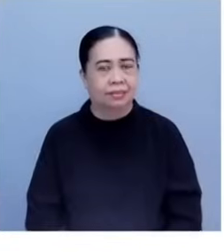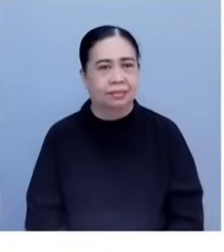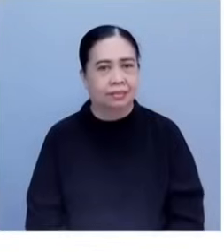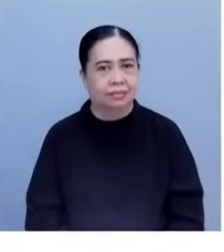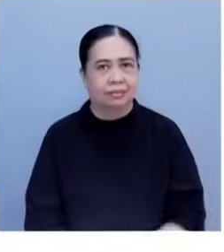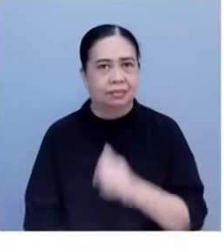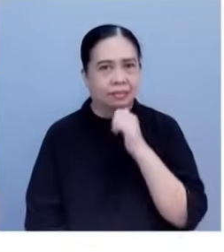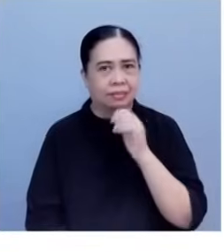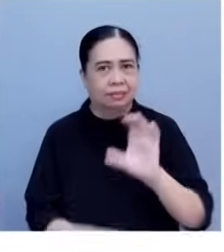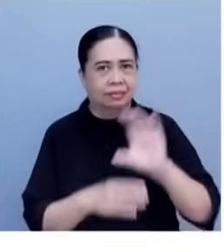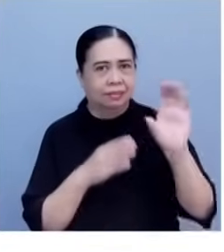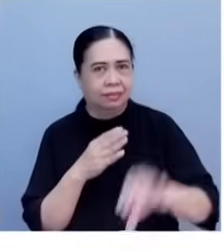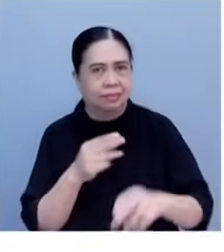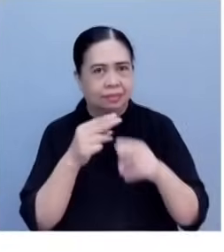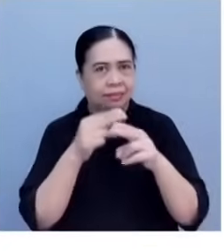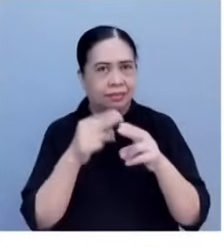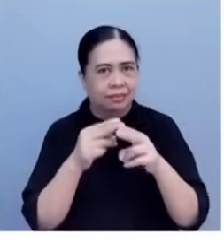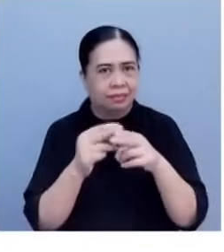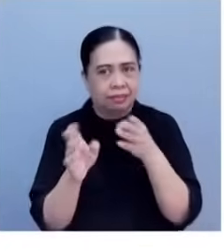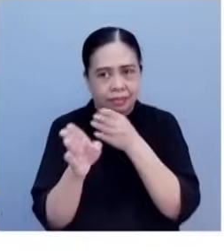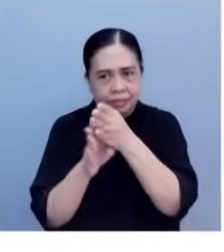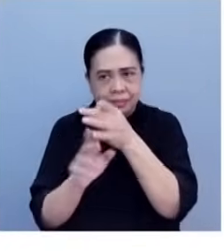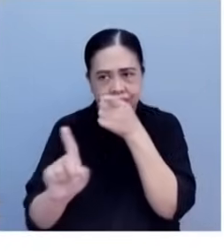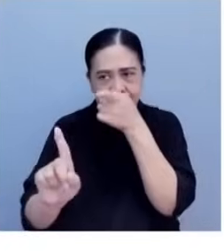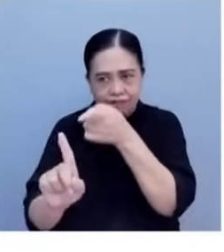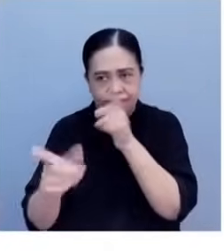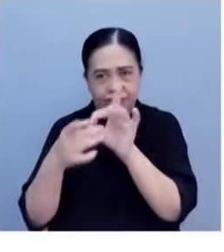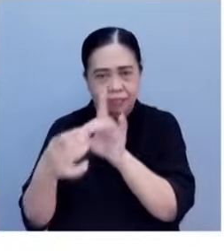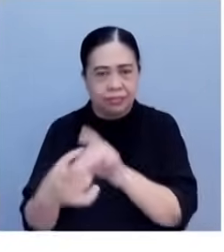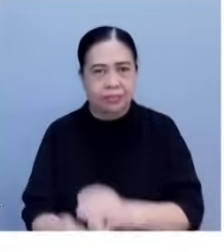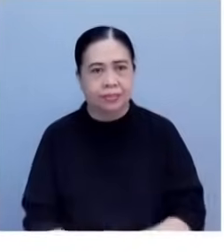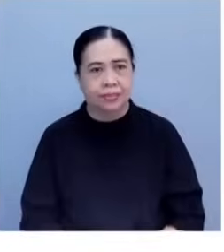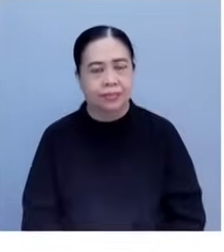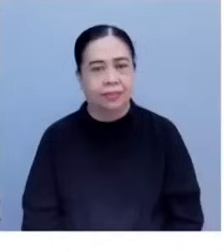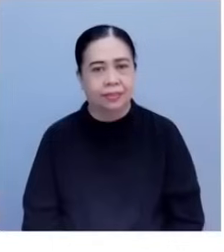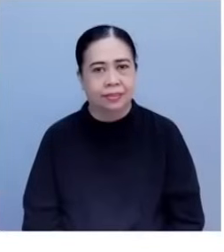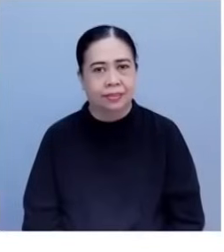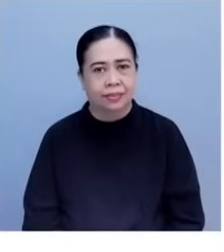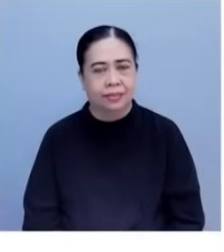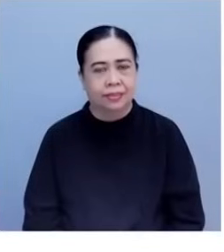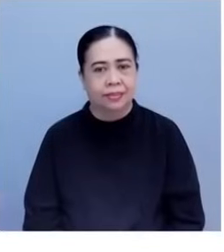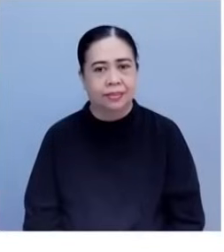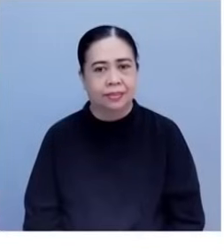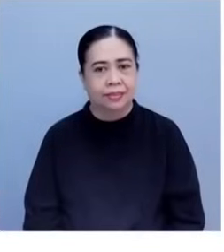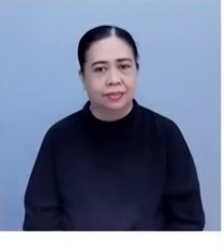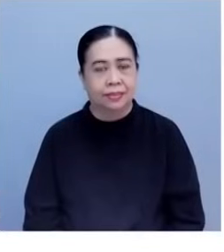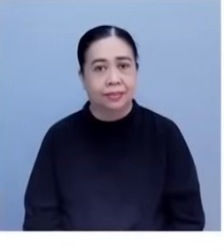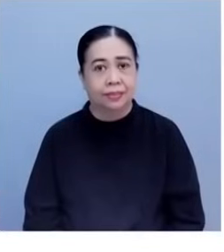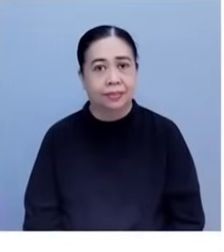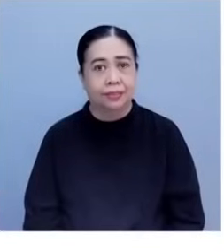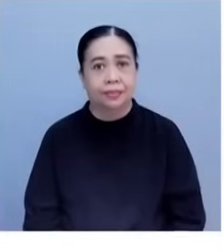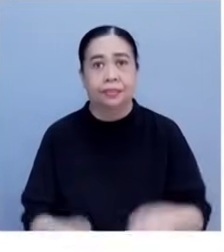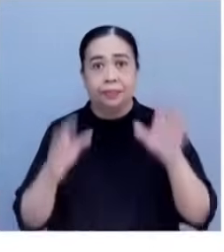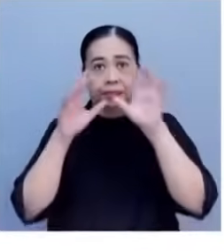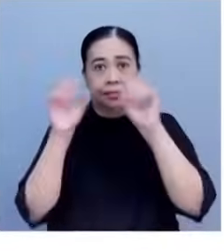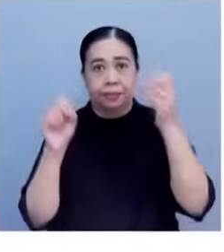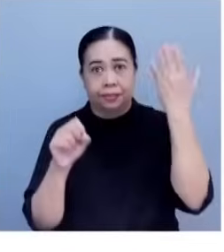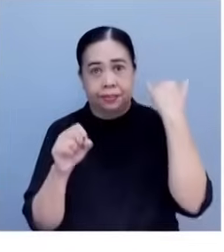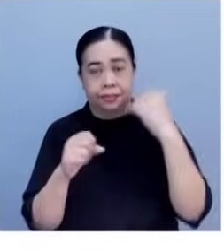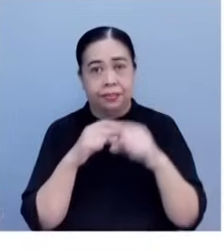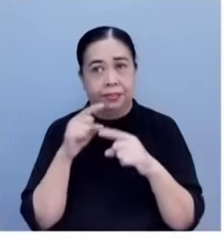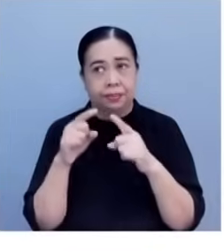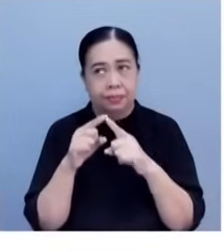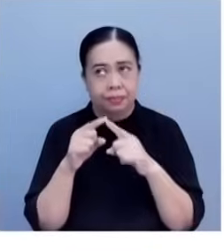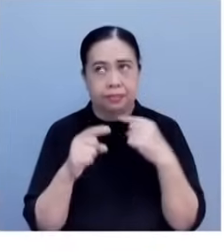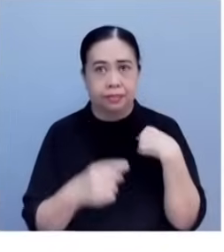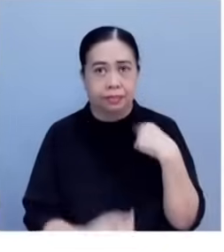to make a direct connection? Go ahead. The president, when as far